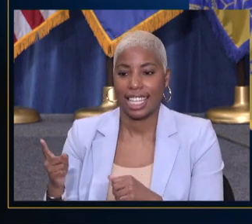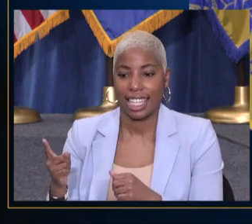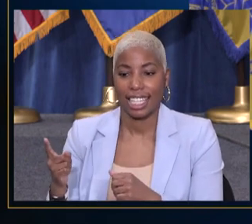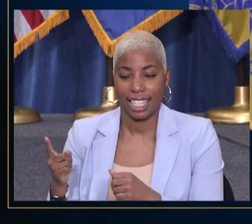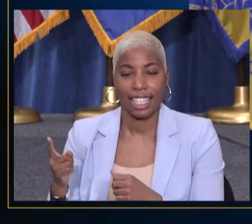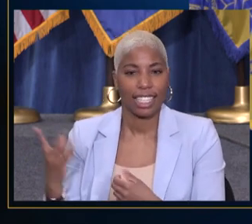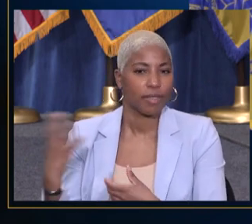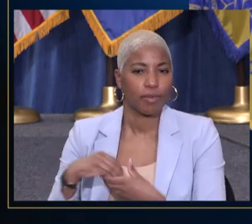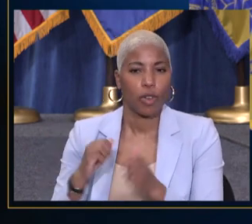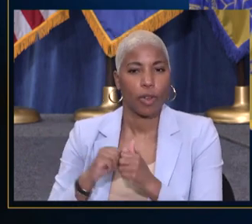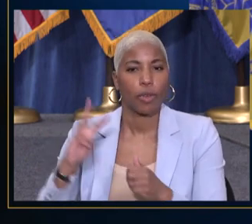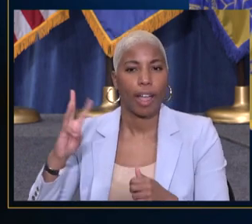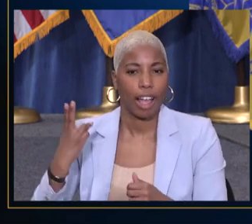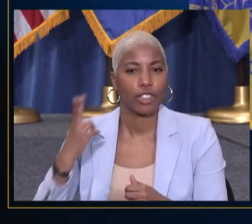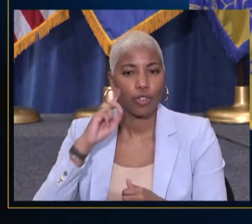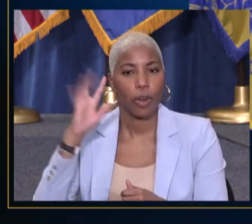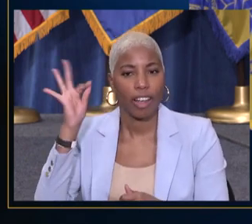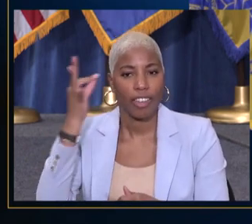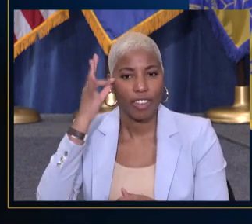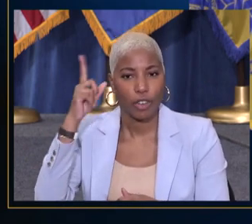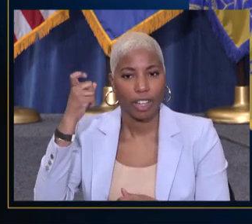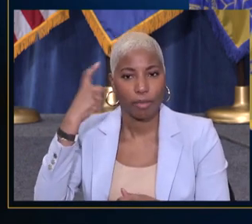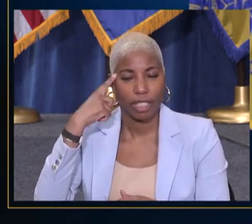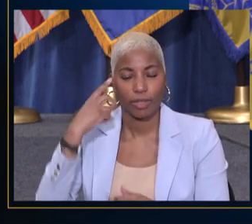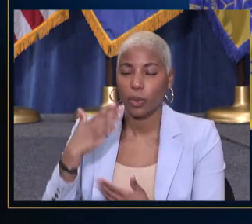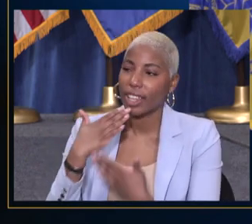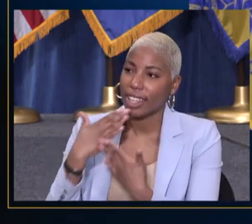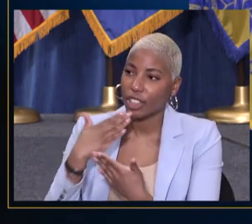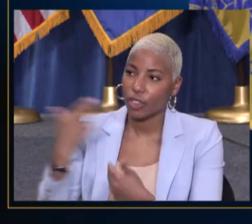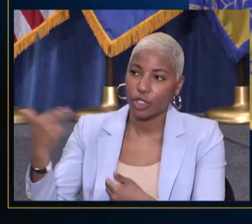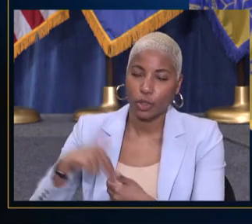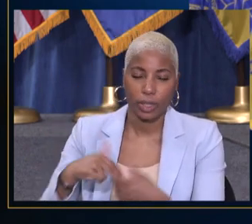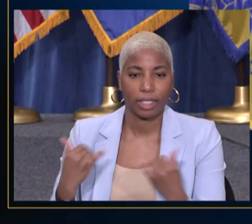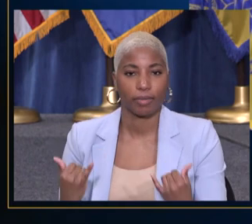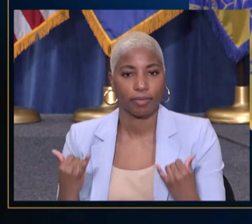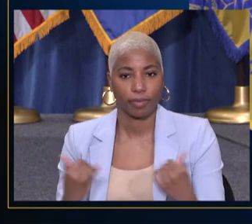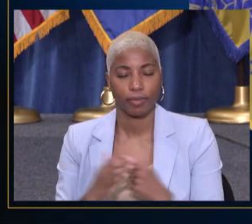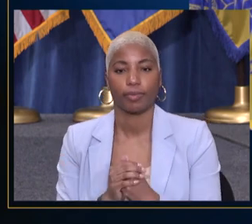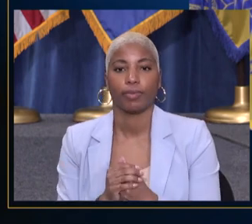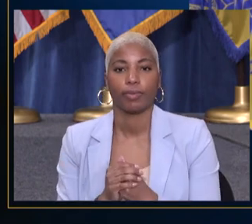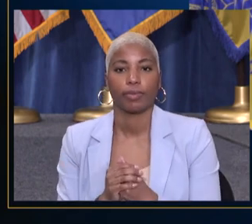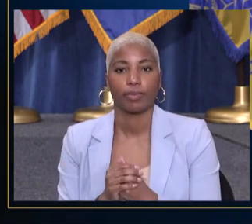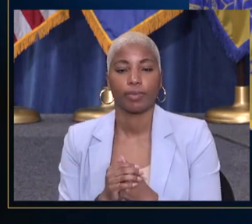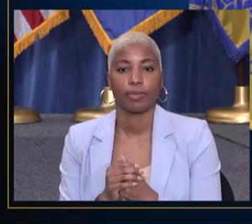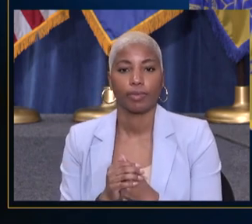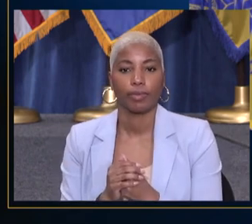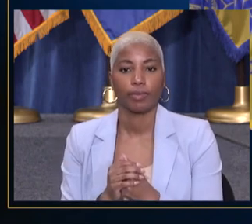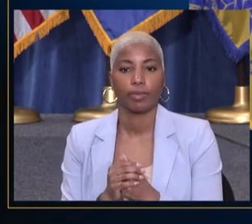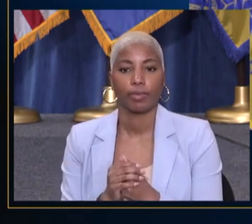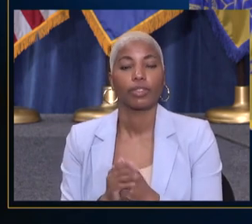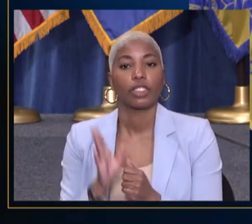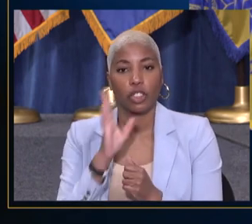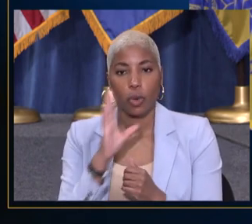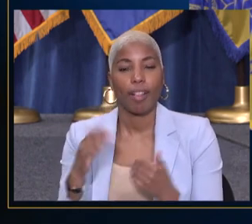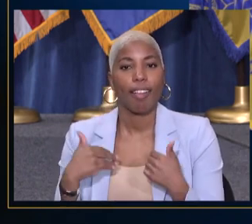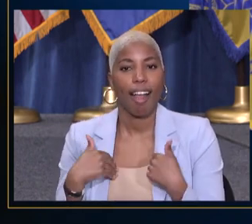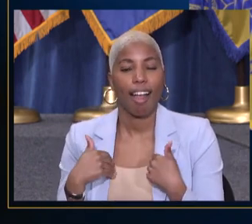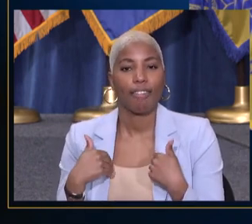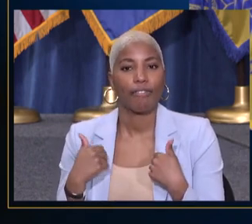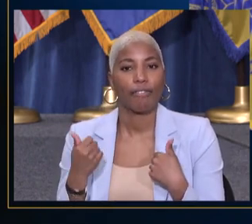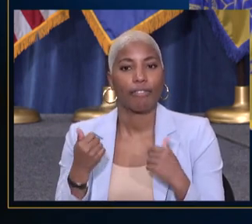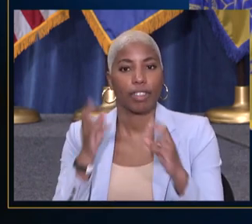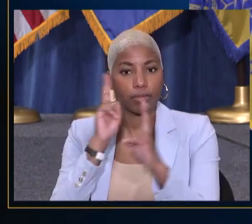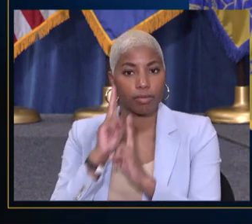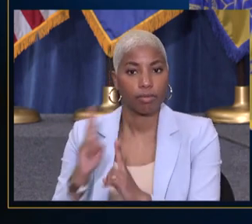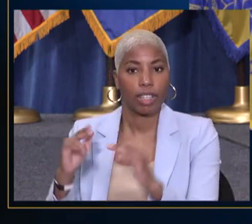House for the federal government. And so I thank him for being here. You're going to hear from some of our esteemed colleagues, the